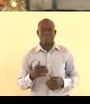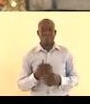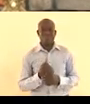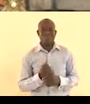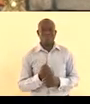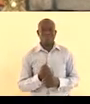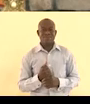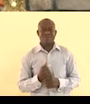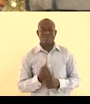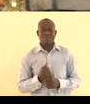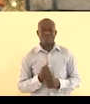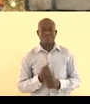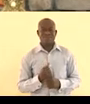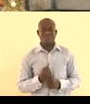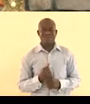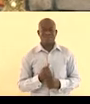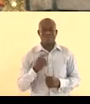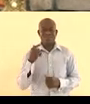Nobody